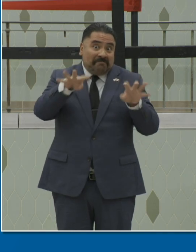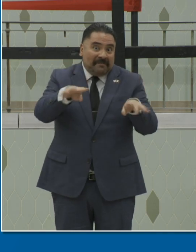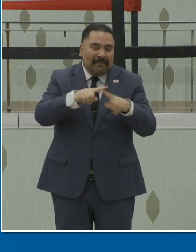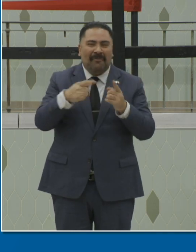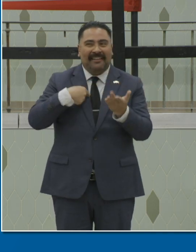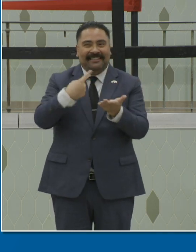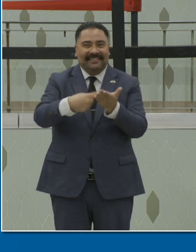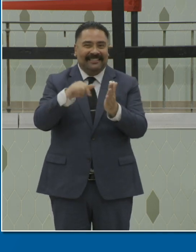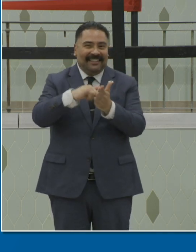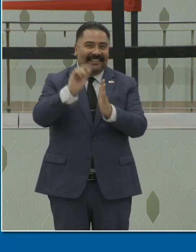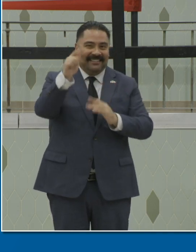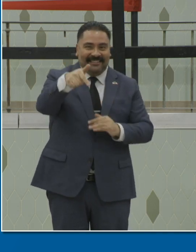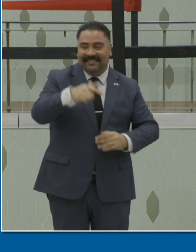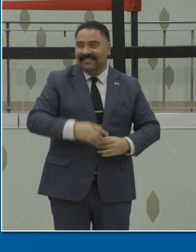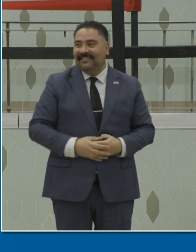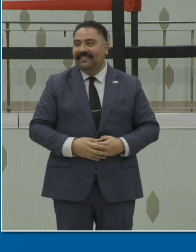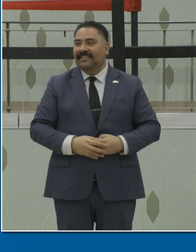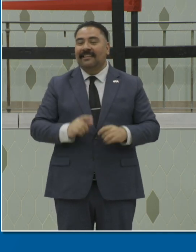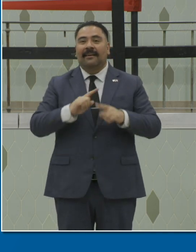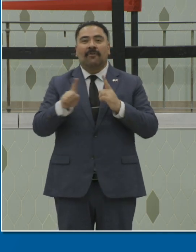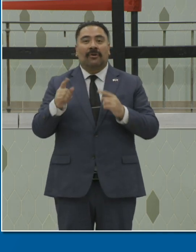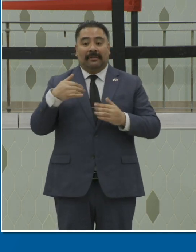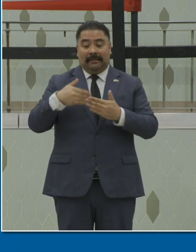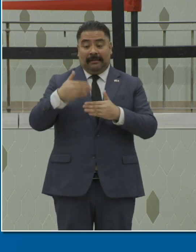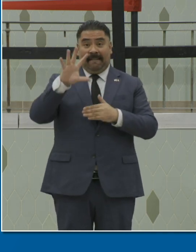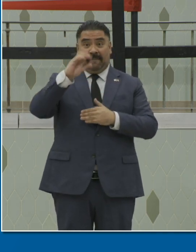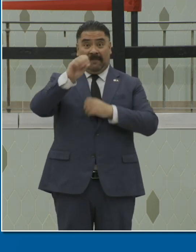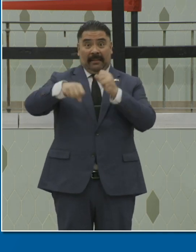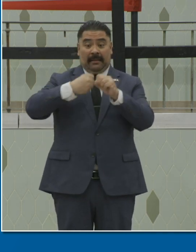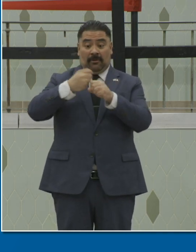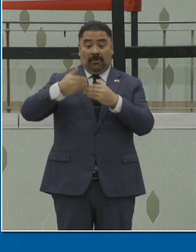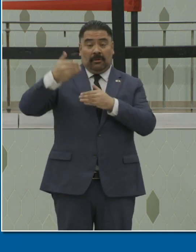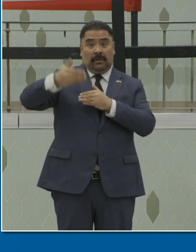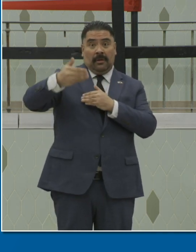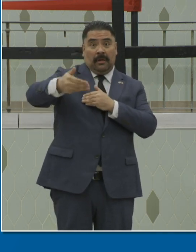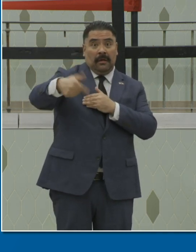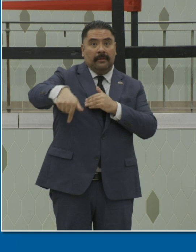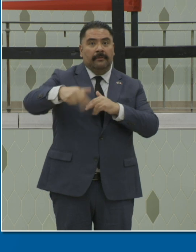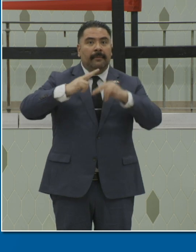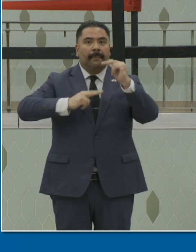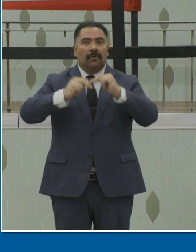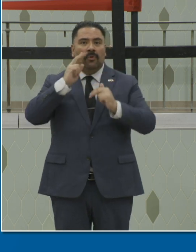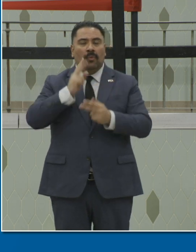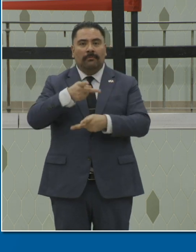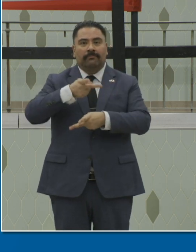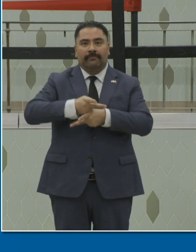later. But for the next 50 years, this building will preserve